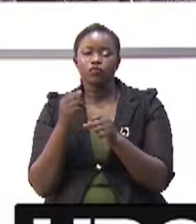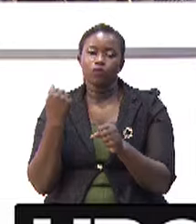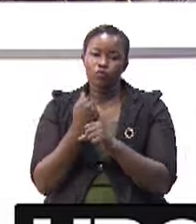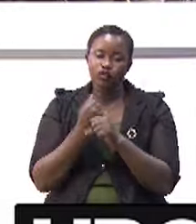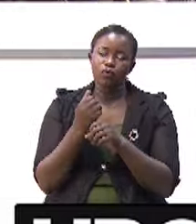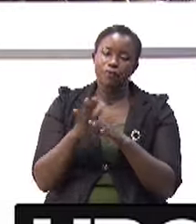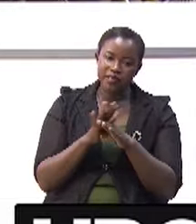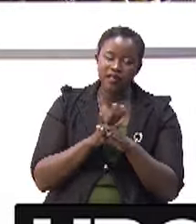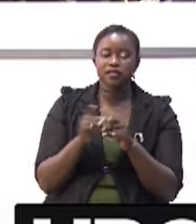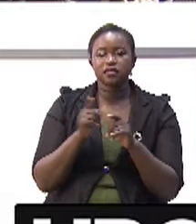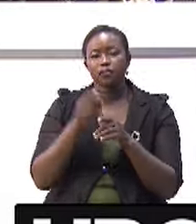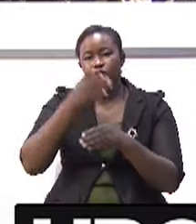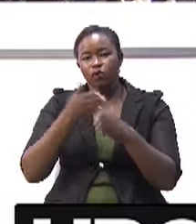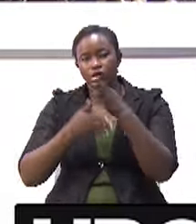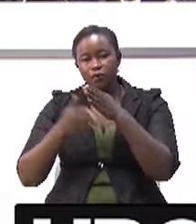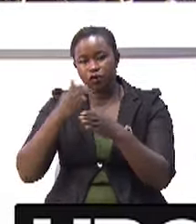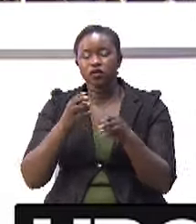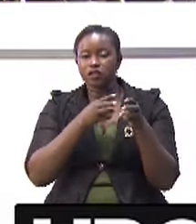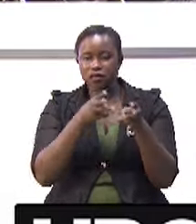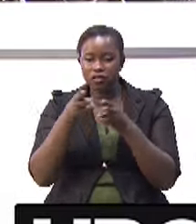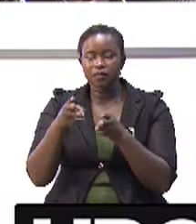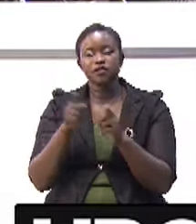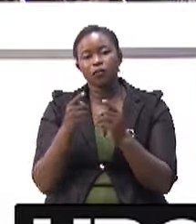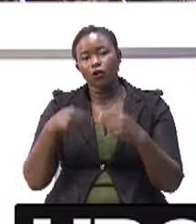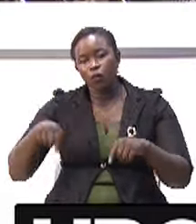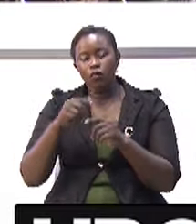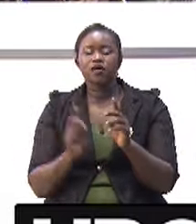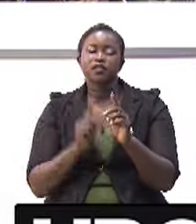is how you build systems, and we are targeting